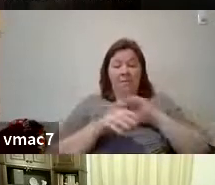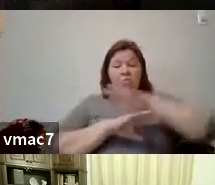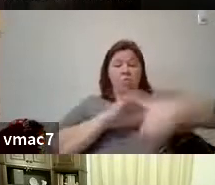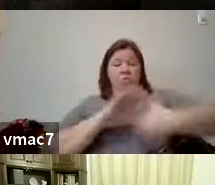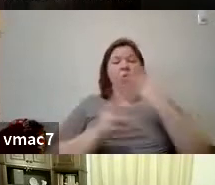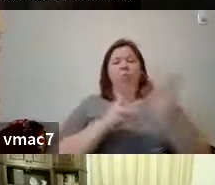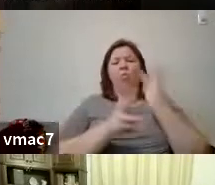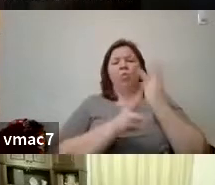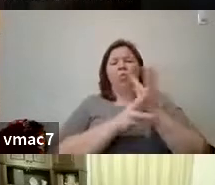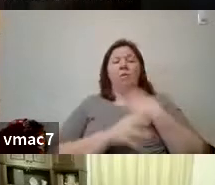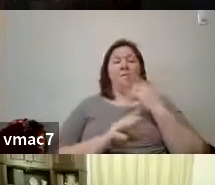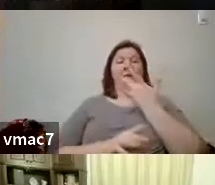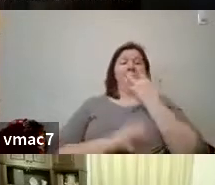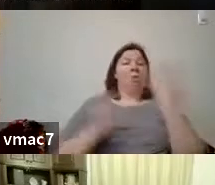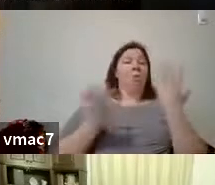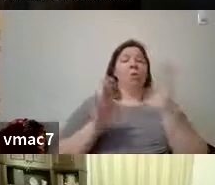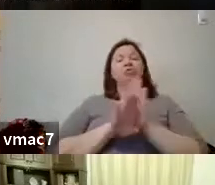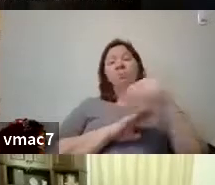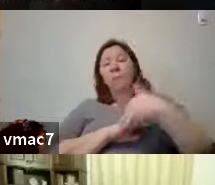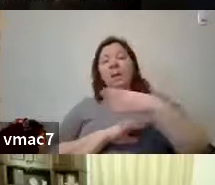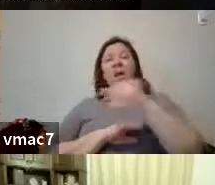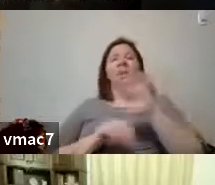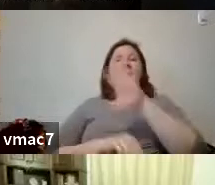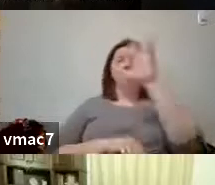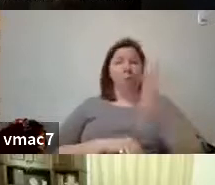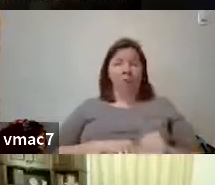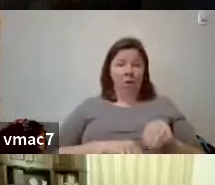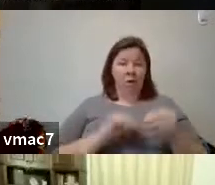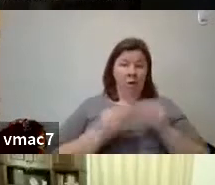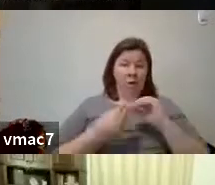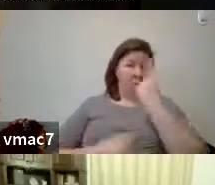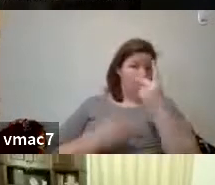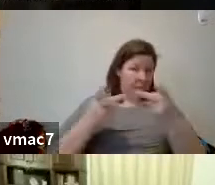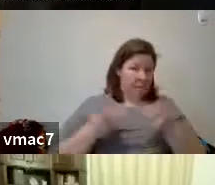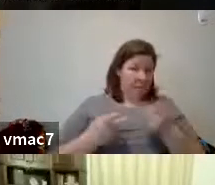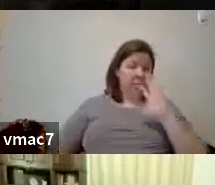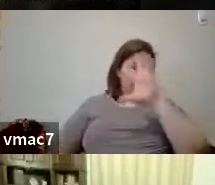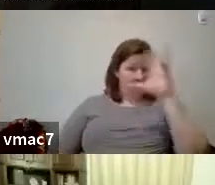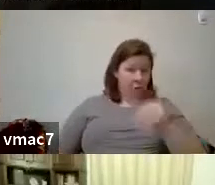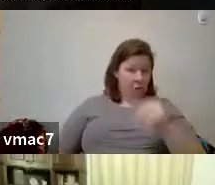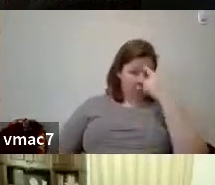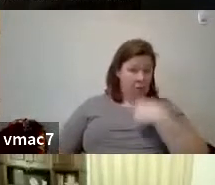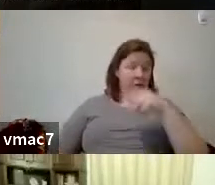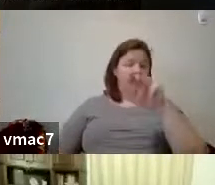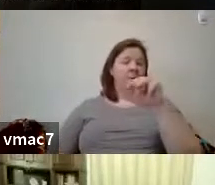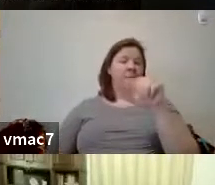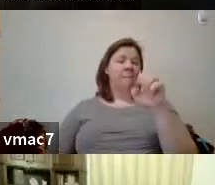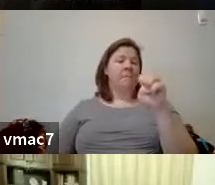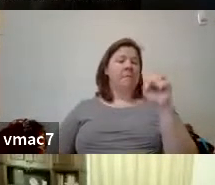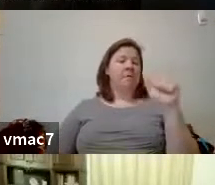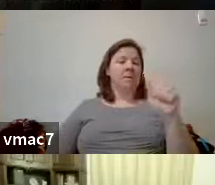favorite are Jamaica and Africa. I think the number one place in Africa for me, though, is the Masai Mara in Kenya. I